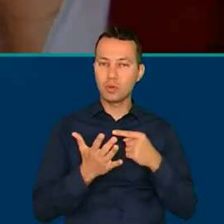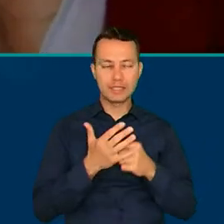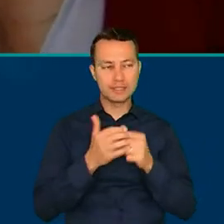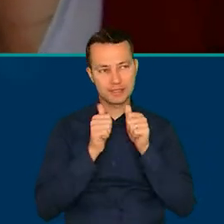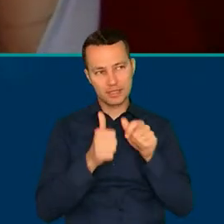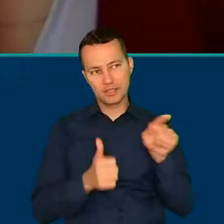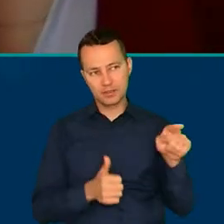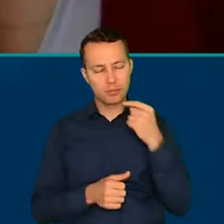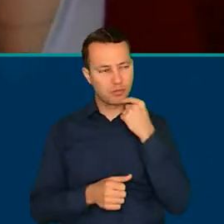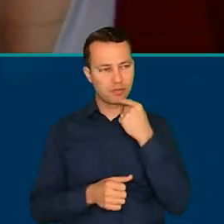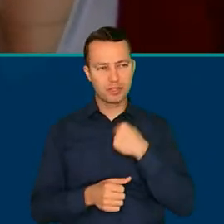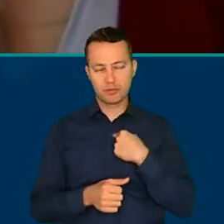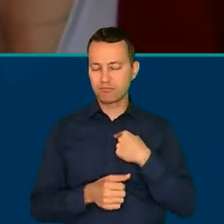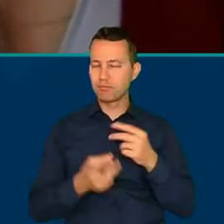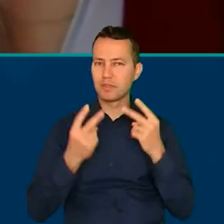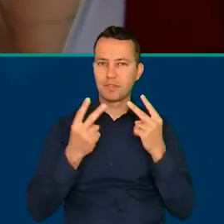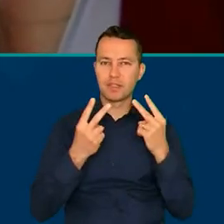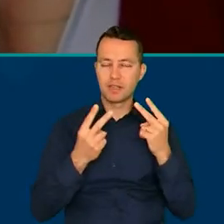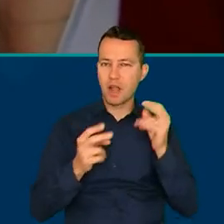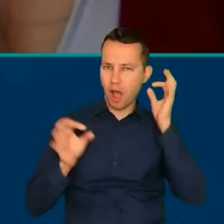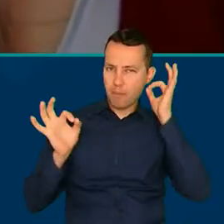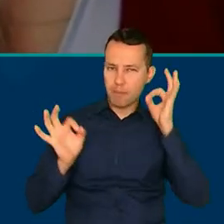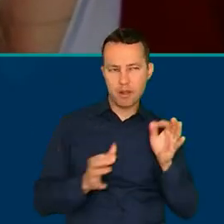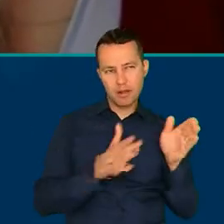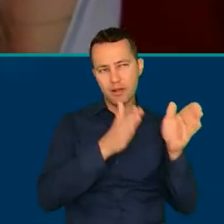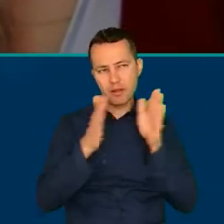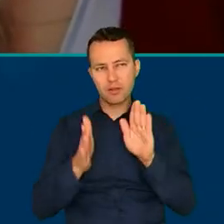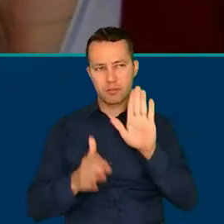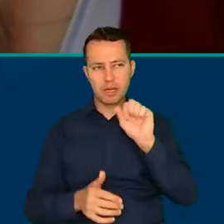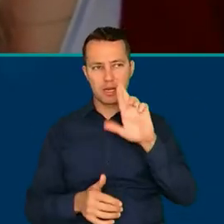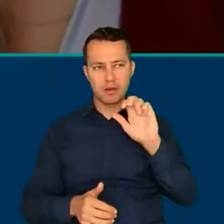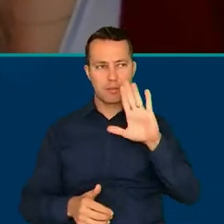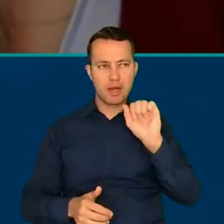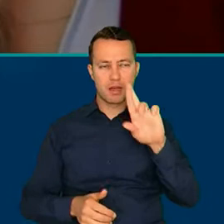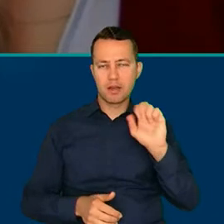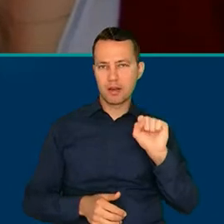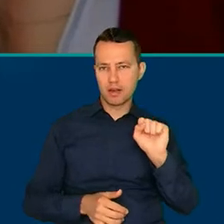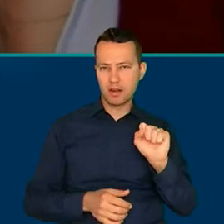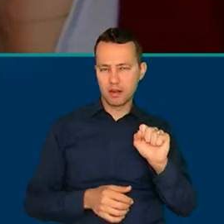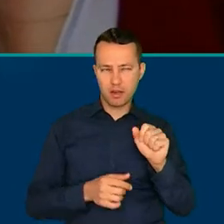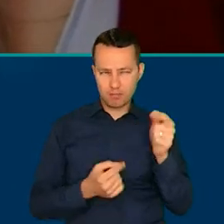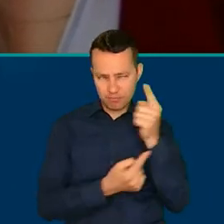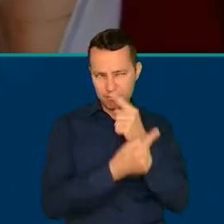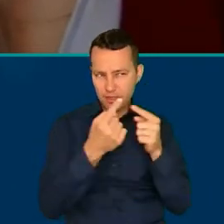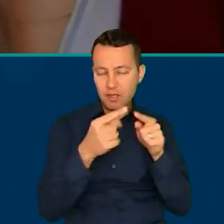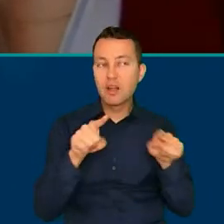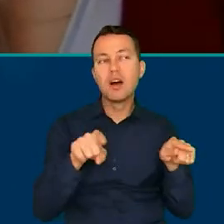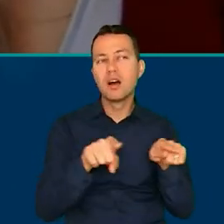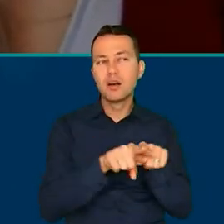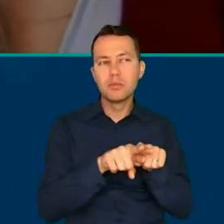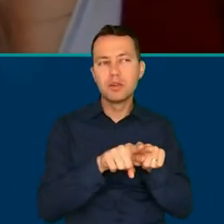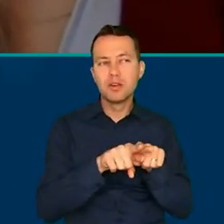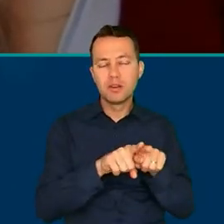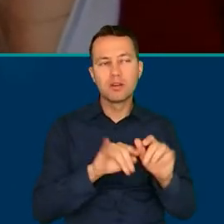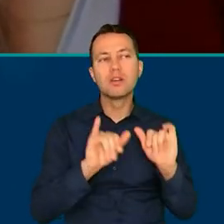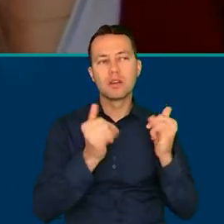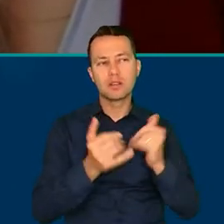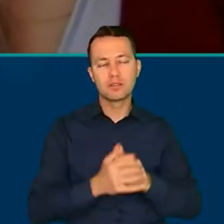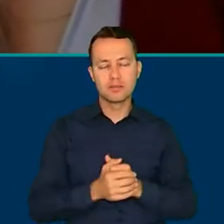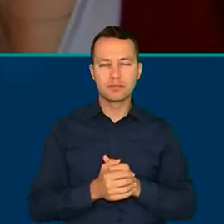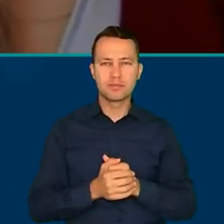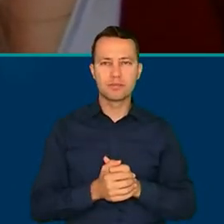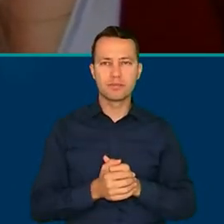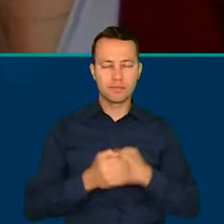us. Barbara, do you agree that a well-implemented due diligence will help us to avoid